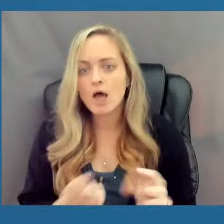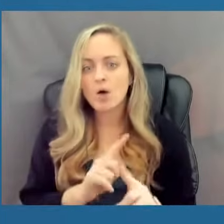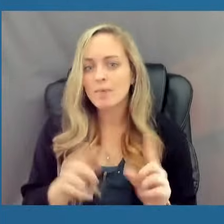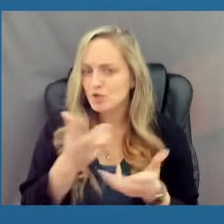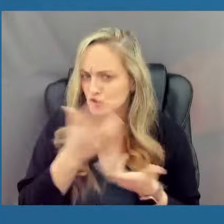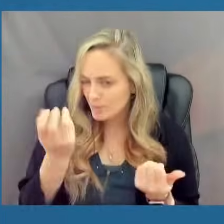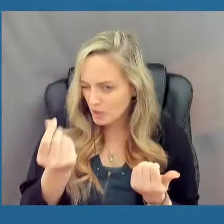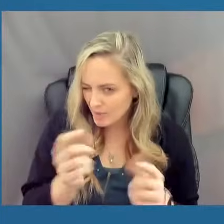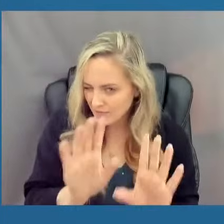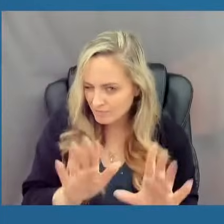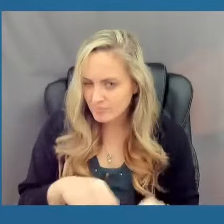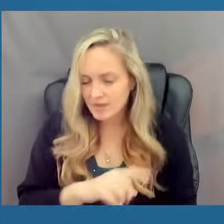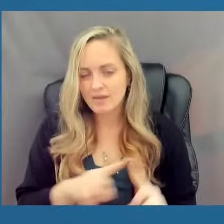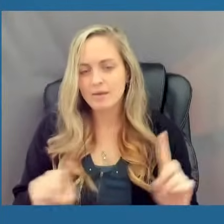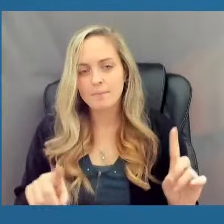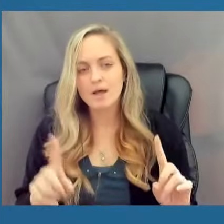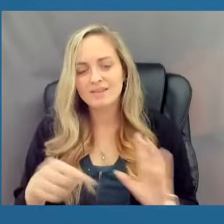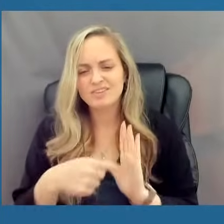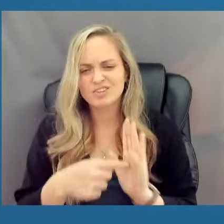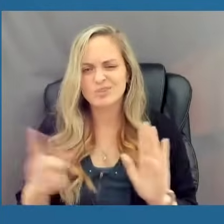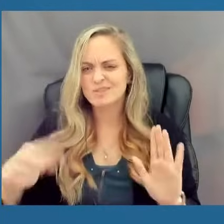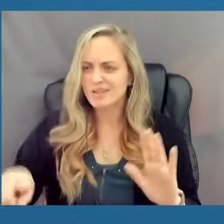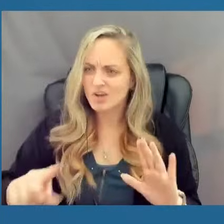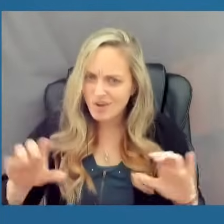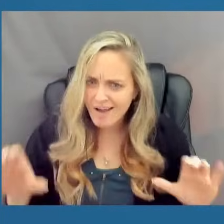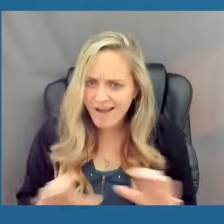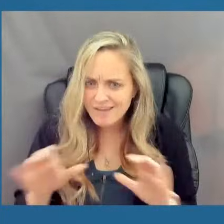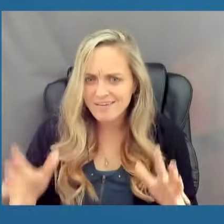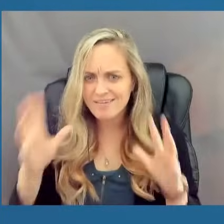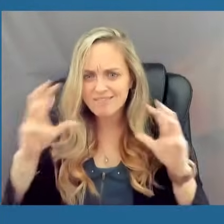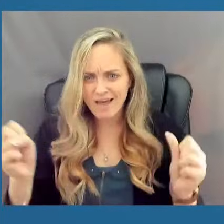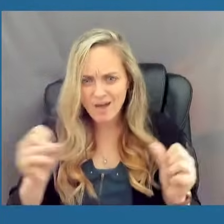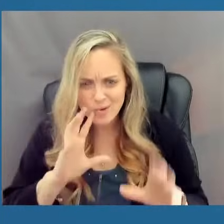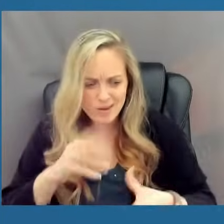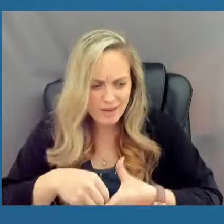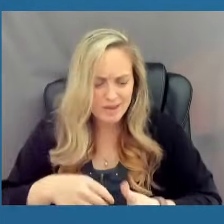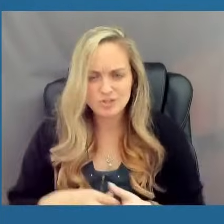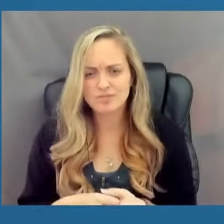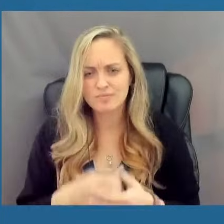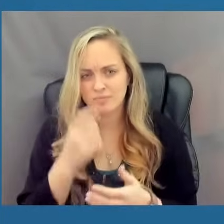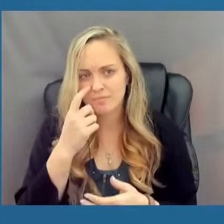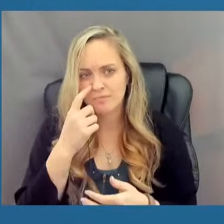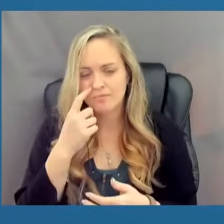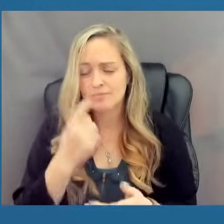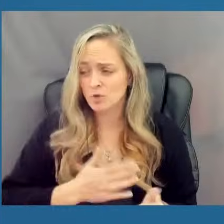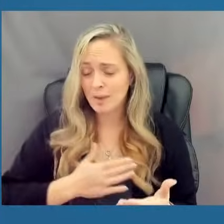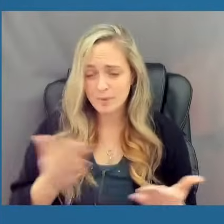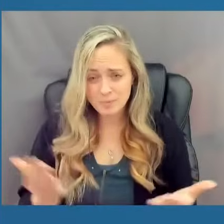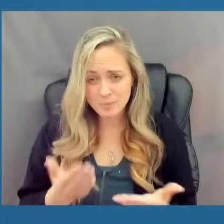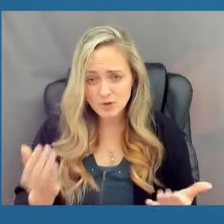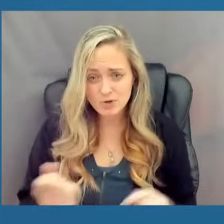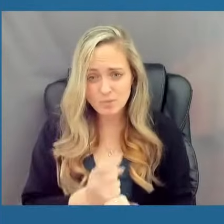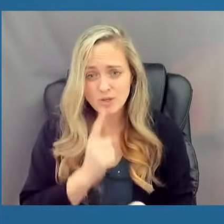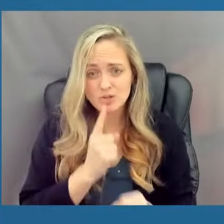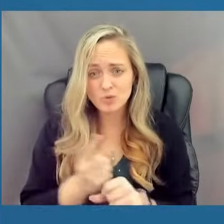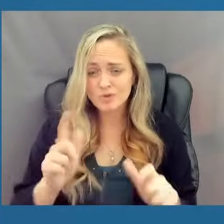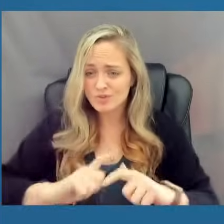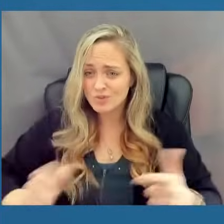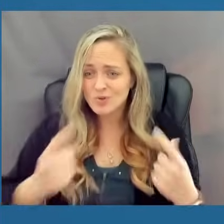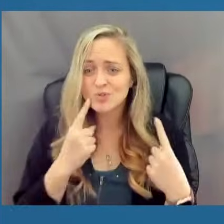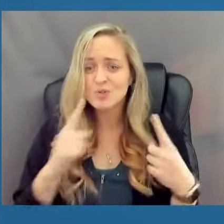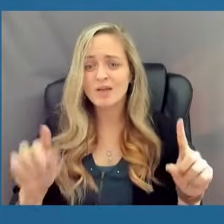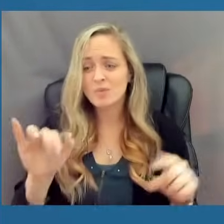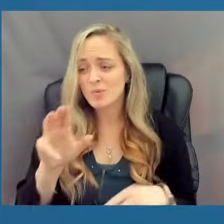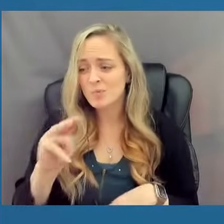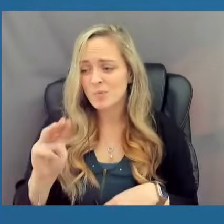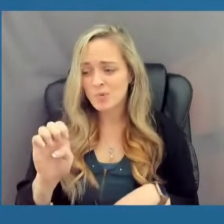but that shows that they're active, they're alive, they're engaged. And so I'm delighted to be here to make this major announcement for Broome County